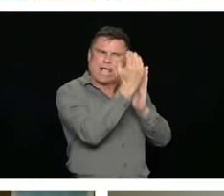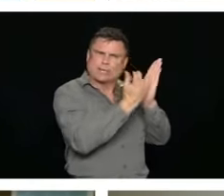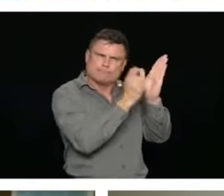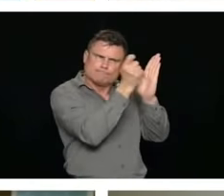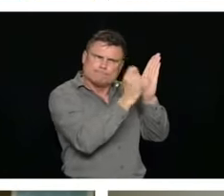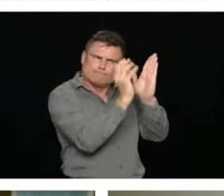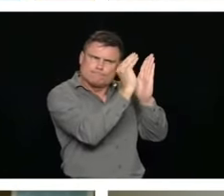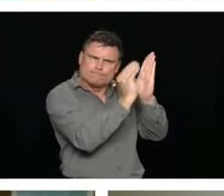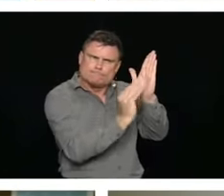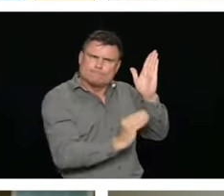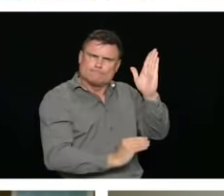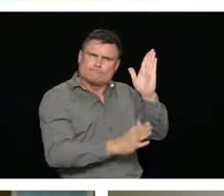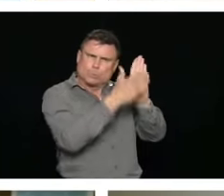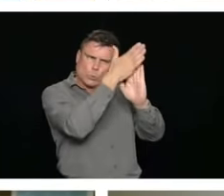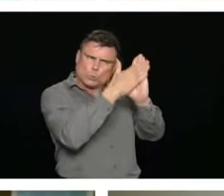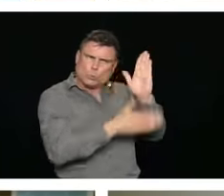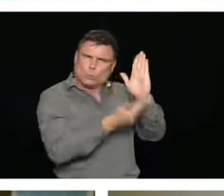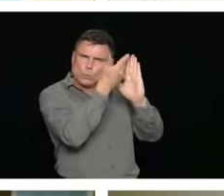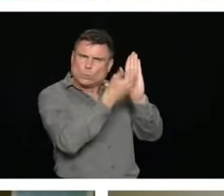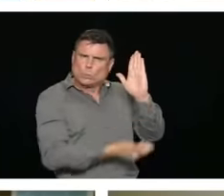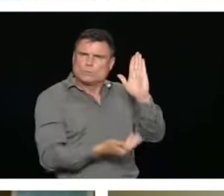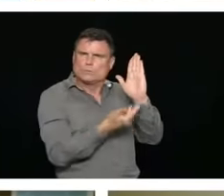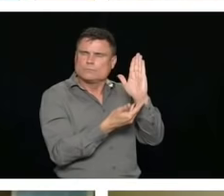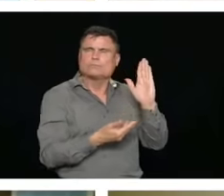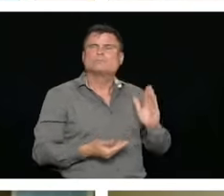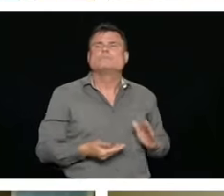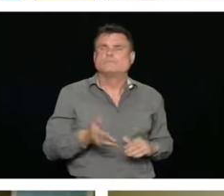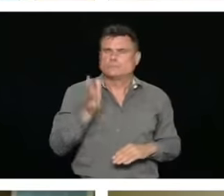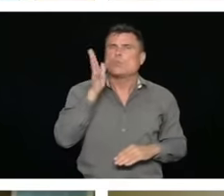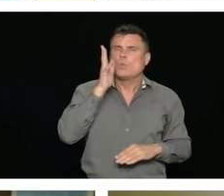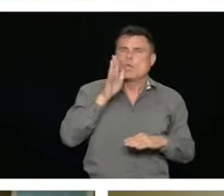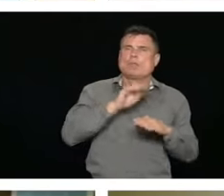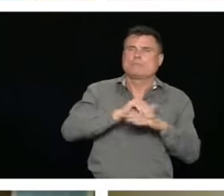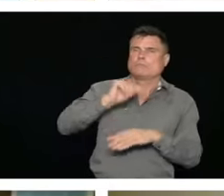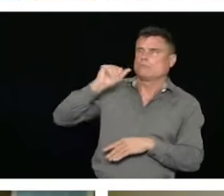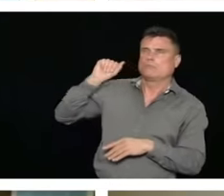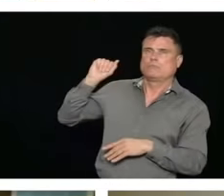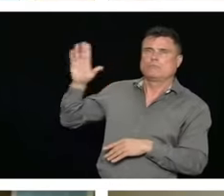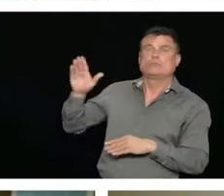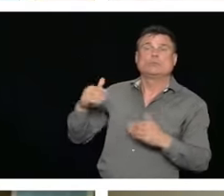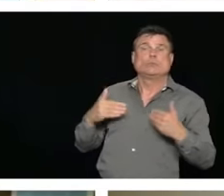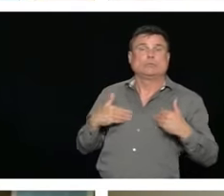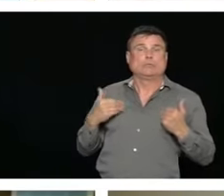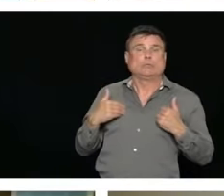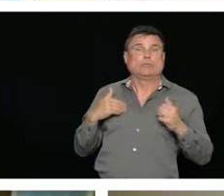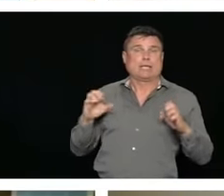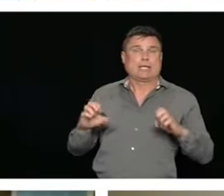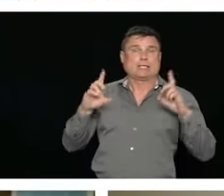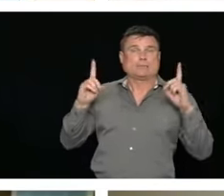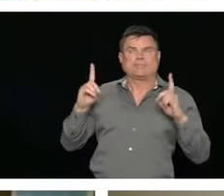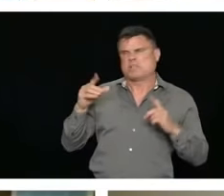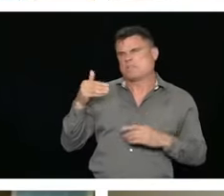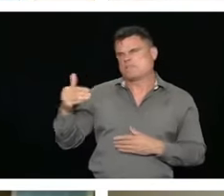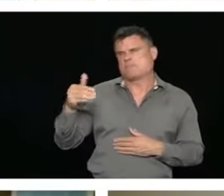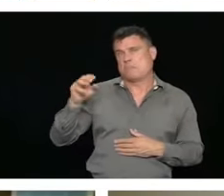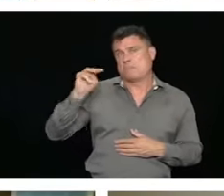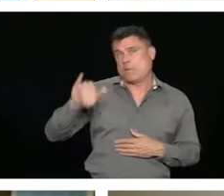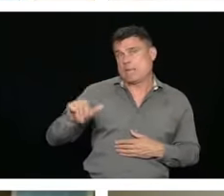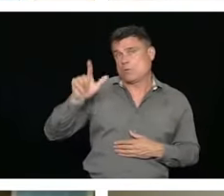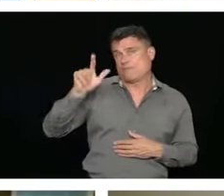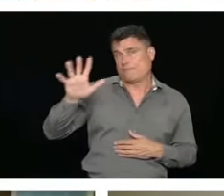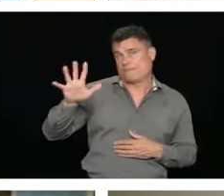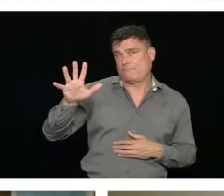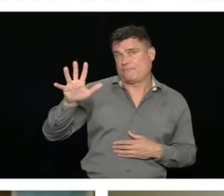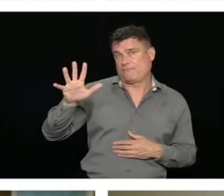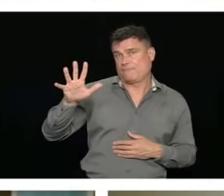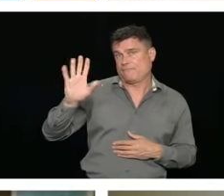that shows how districts have met the guidelines that have been distributed. Great, appreciate that answer.